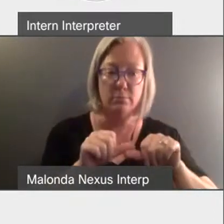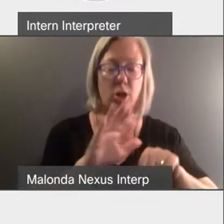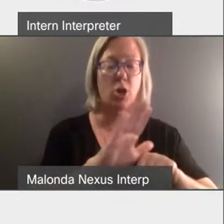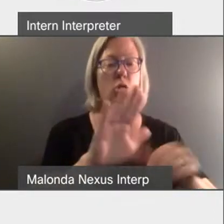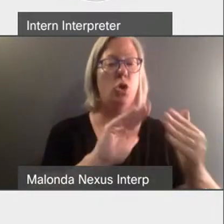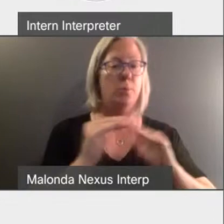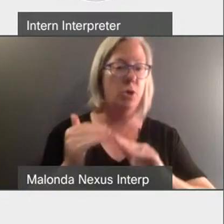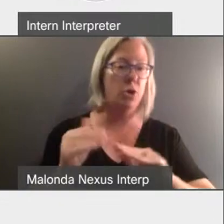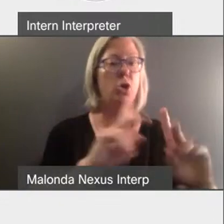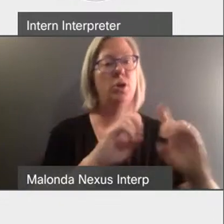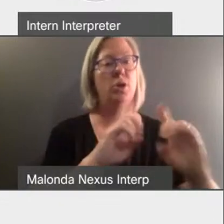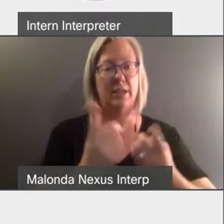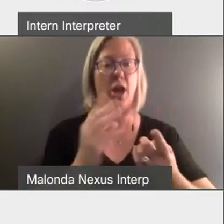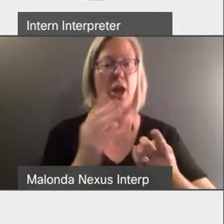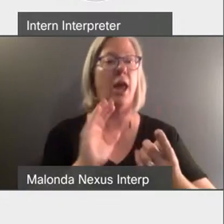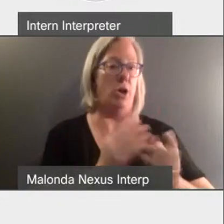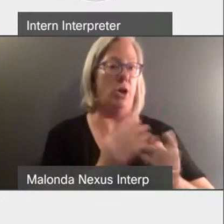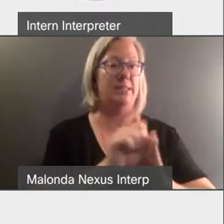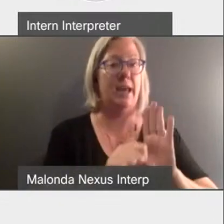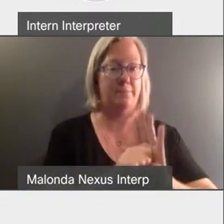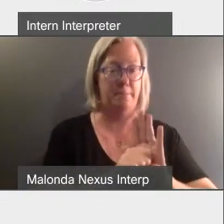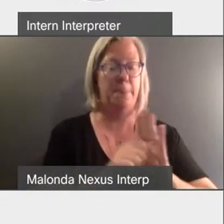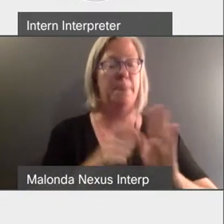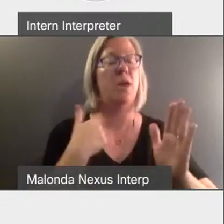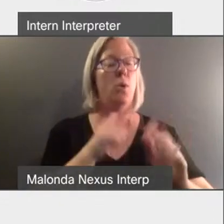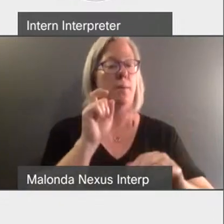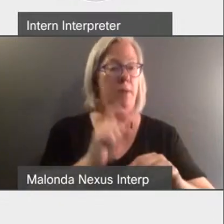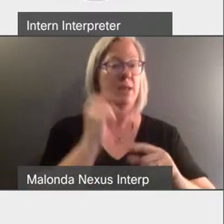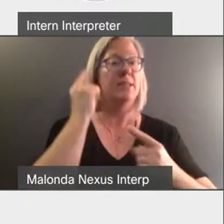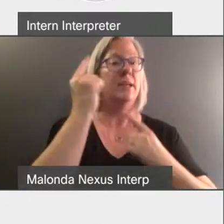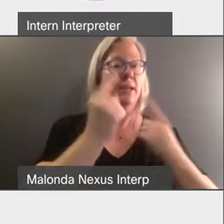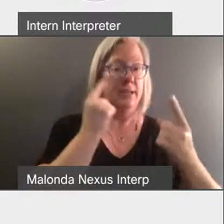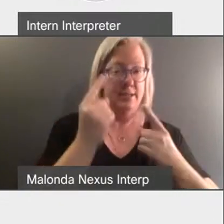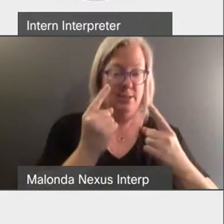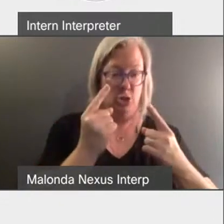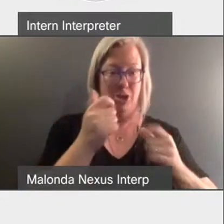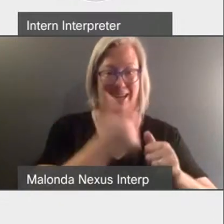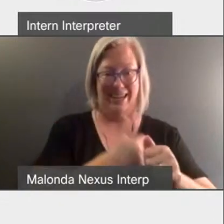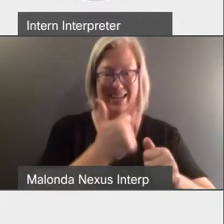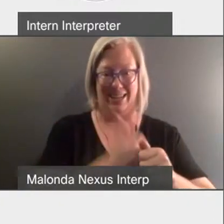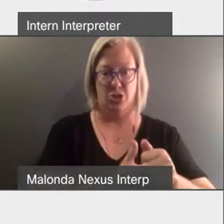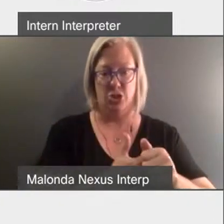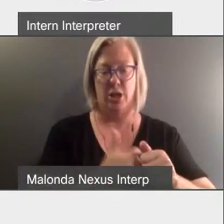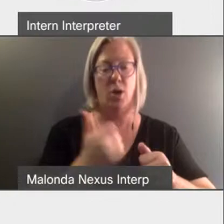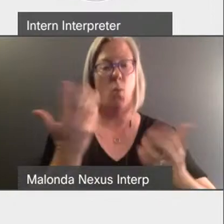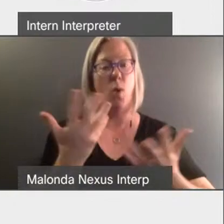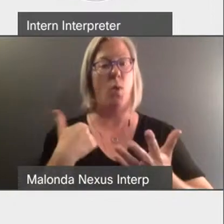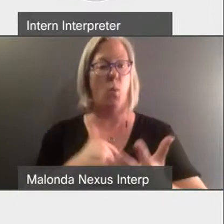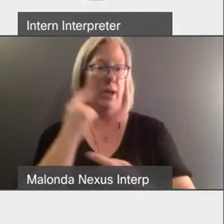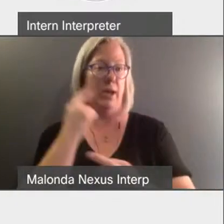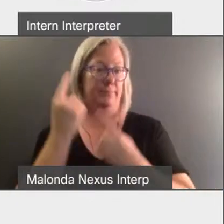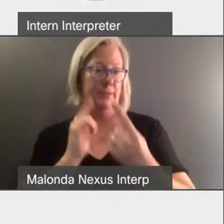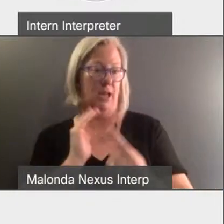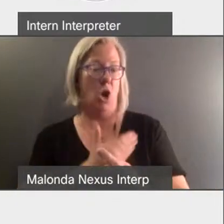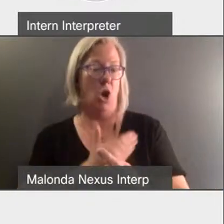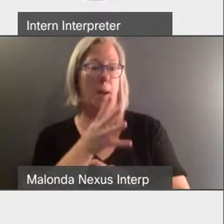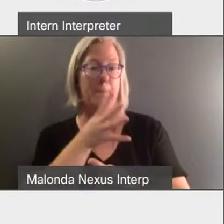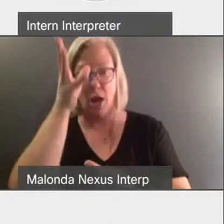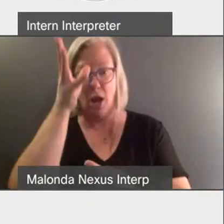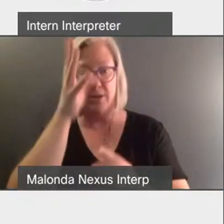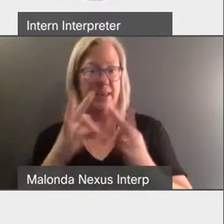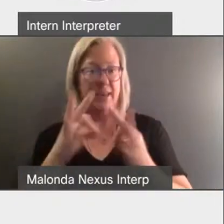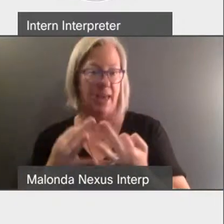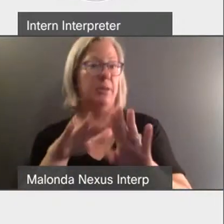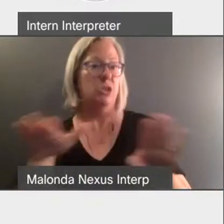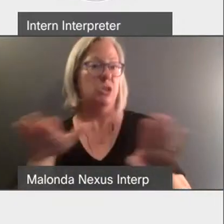community, your district, and our state. We must consider each one as we would our own parents, our own family, our own